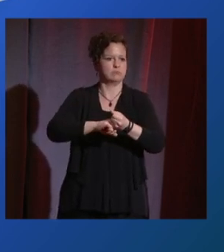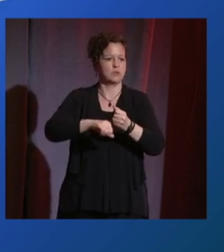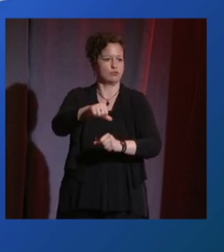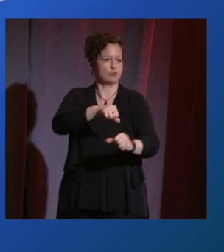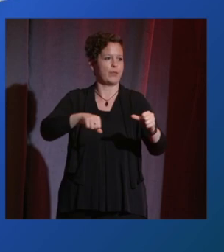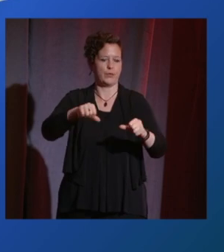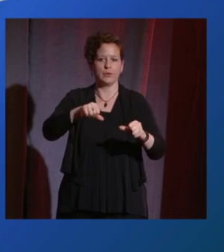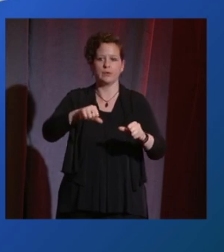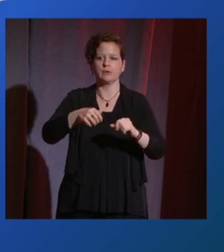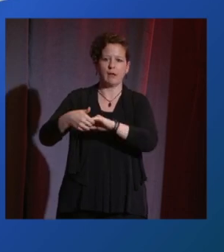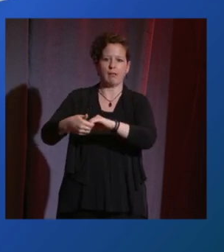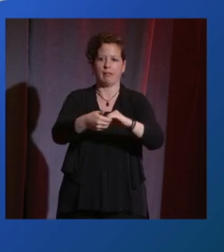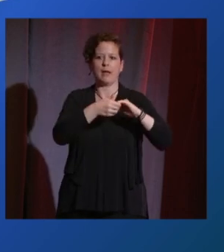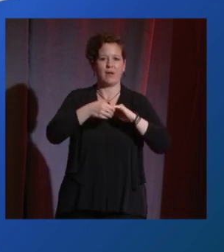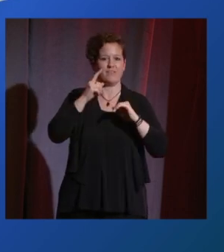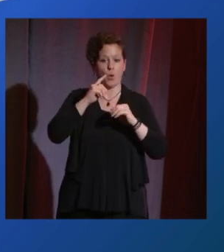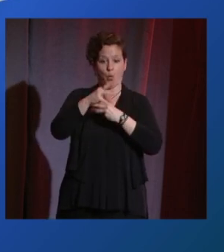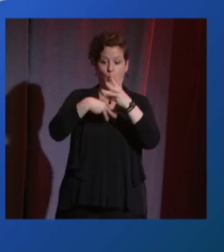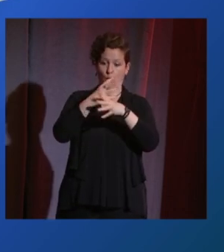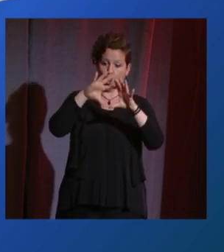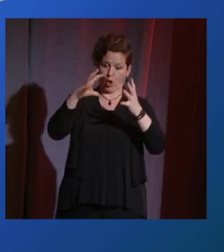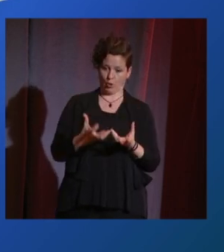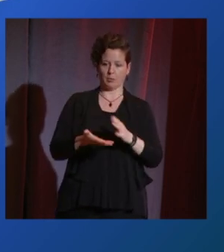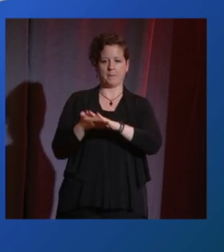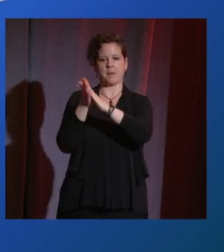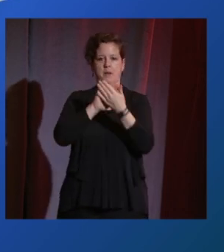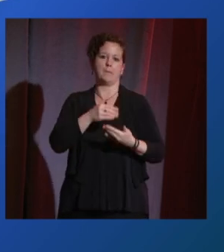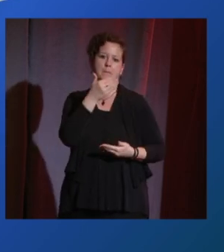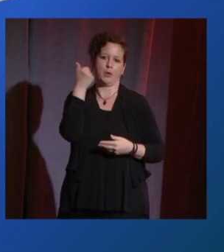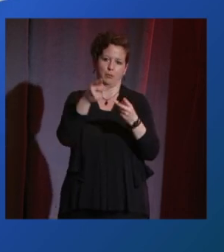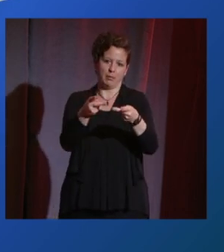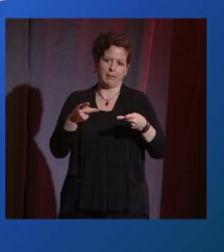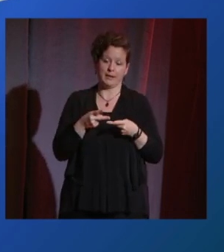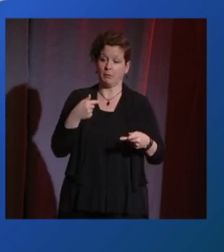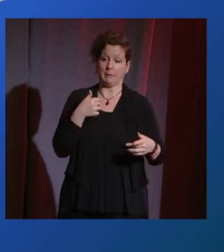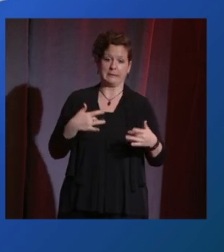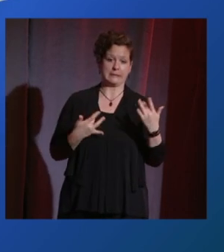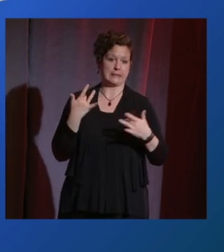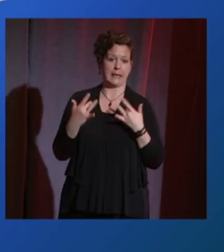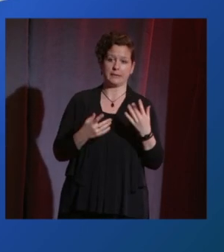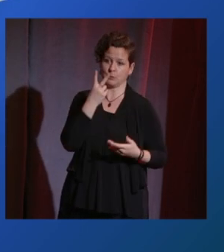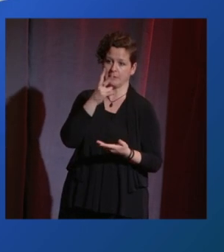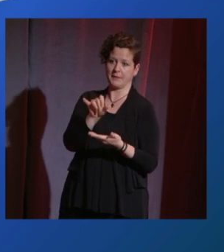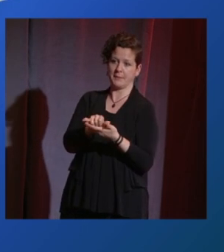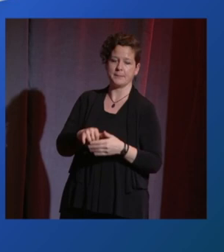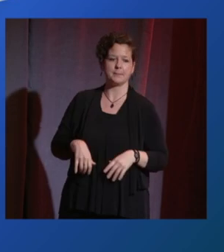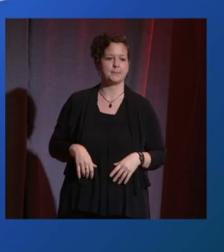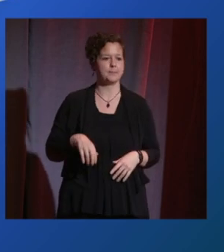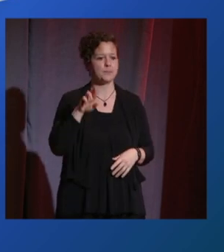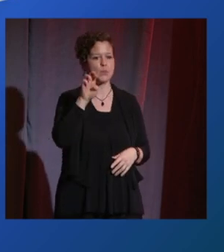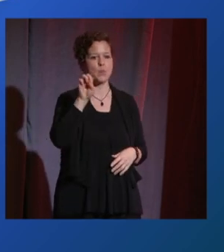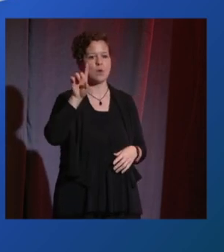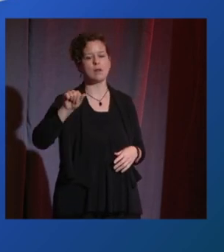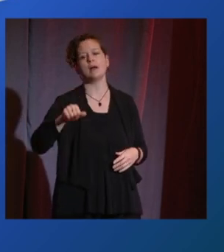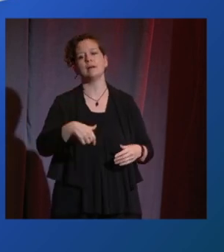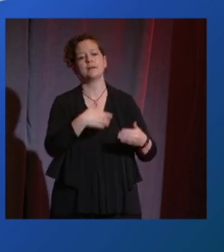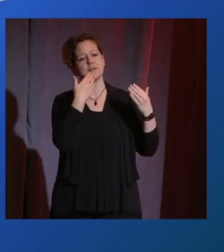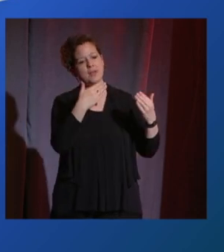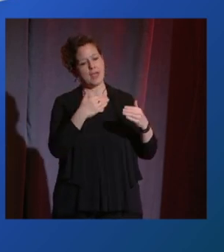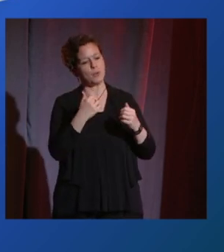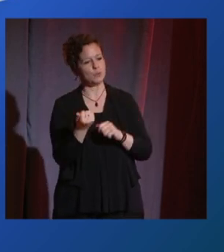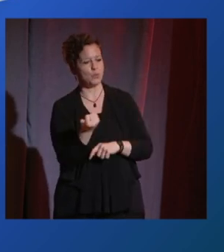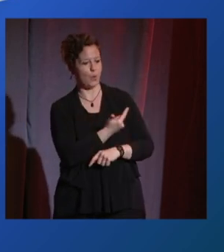see to make it a better place so I'm very excited about that all right thank you thank you to all of you you've been a wonderful and engaging